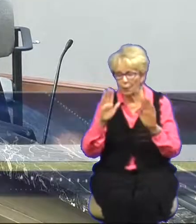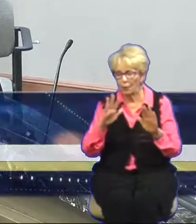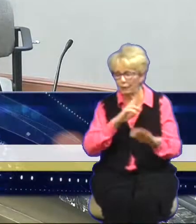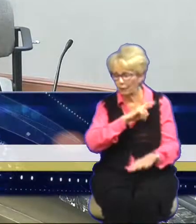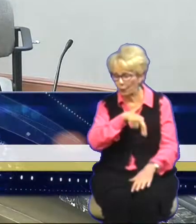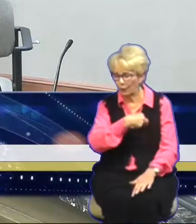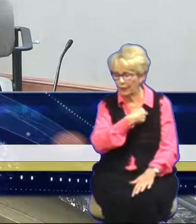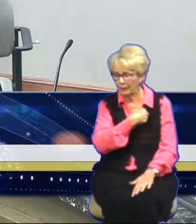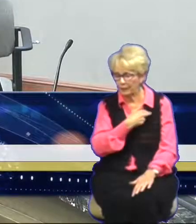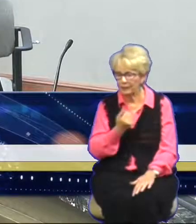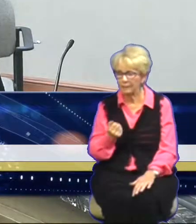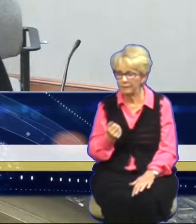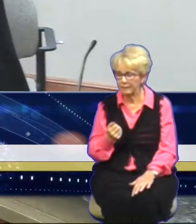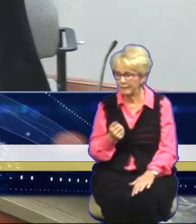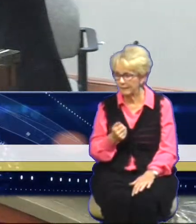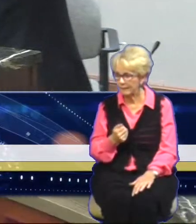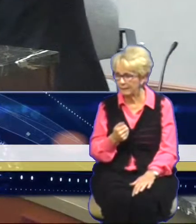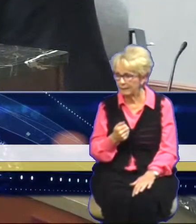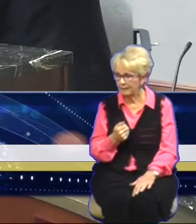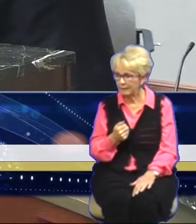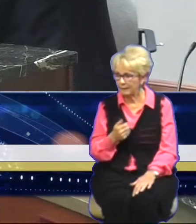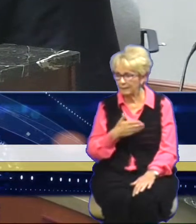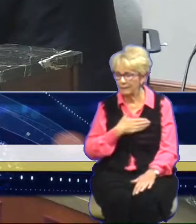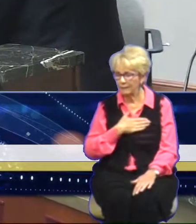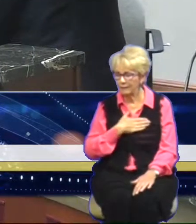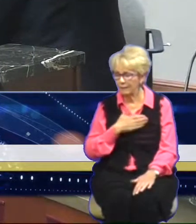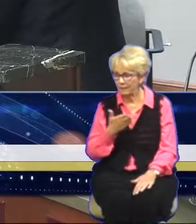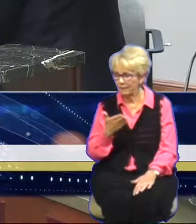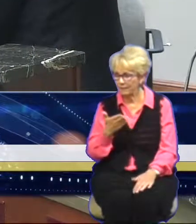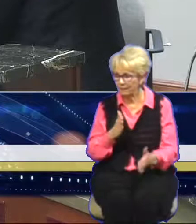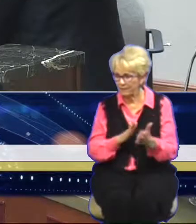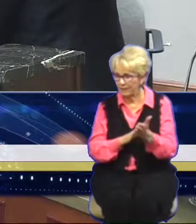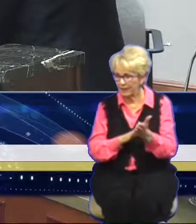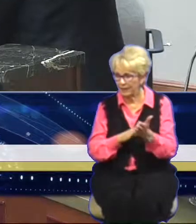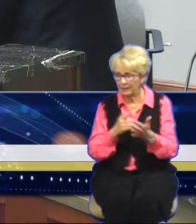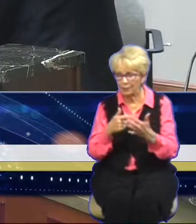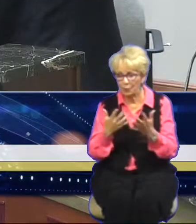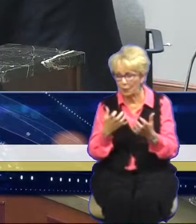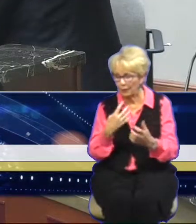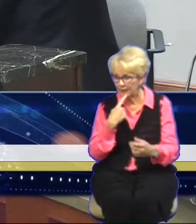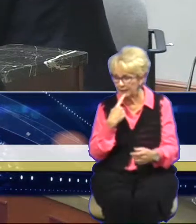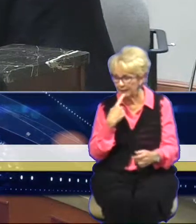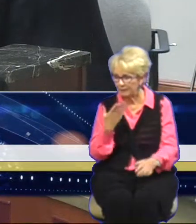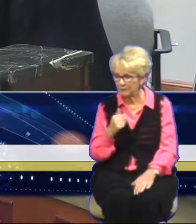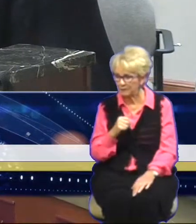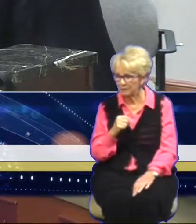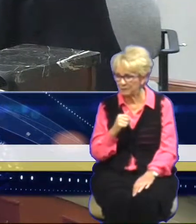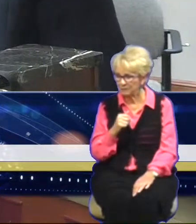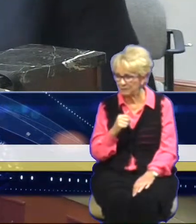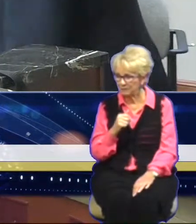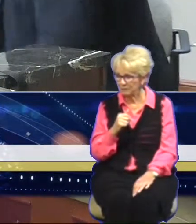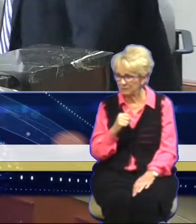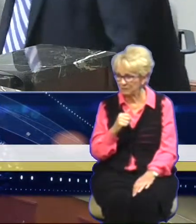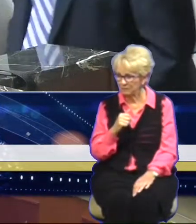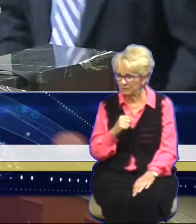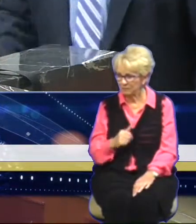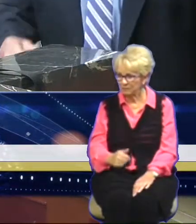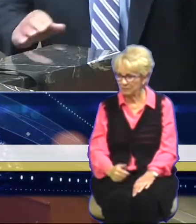tonight supporting. The mic is yours and you say anything you want to say. As long as you, I'll admit it.